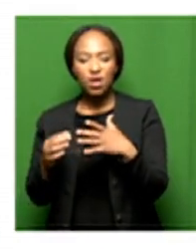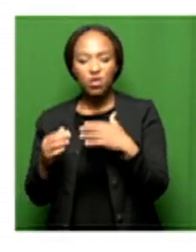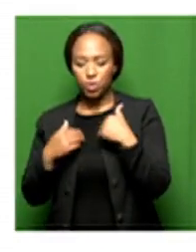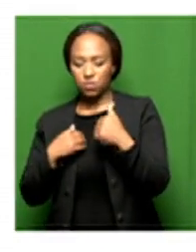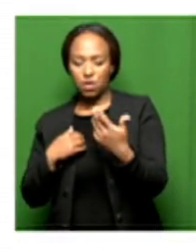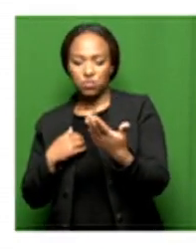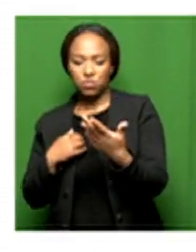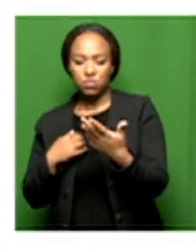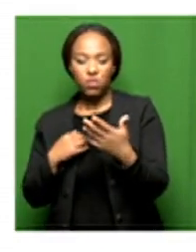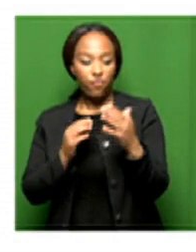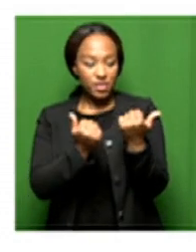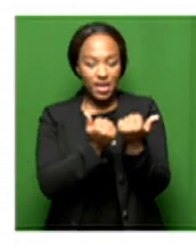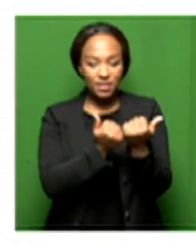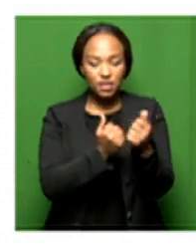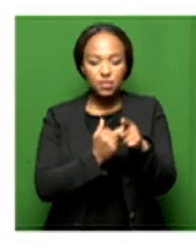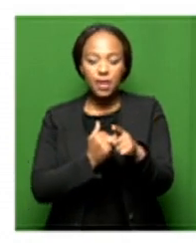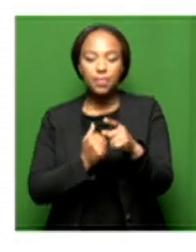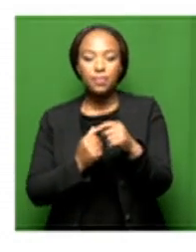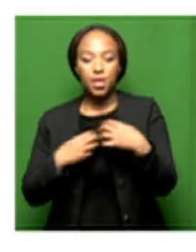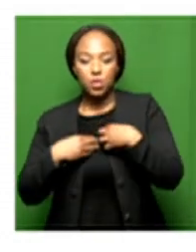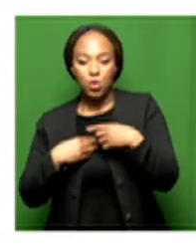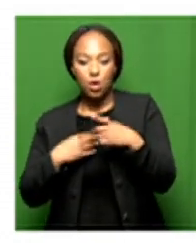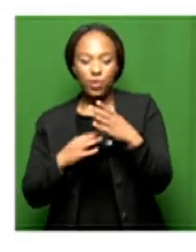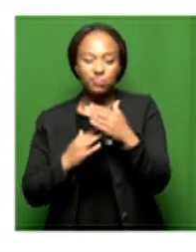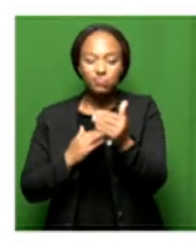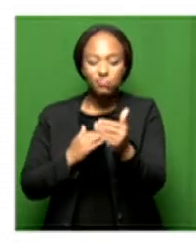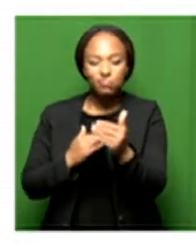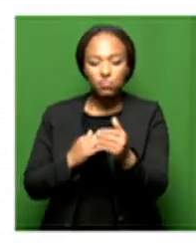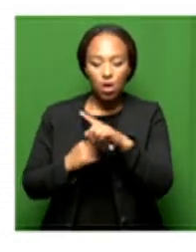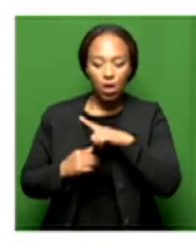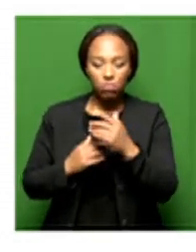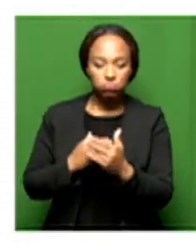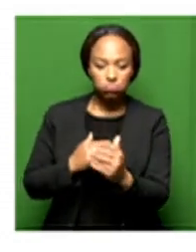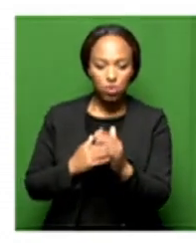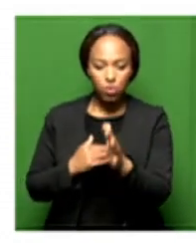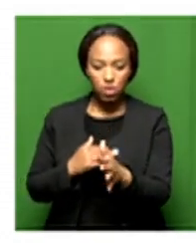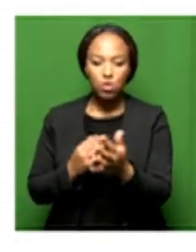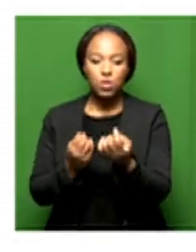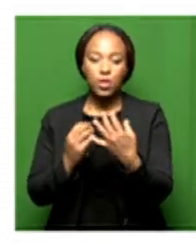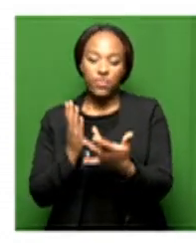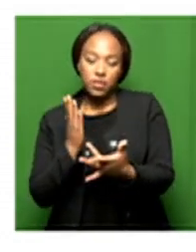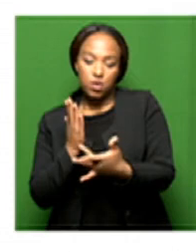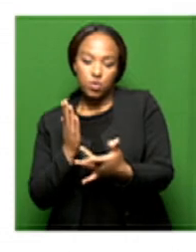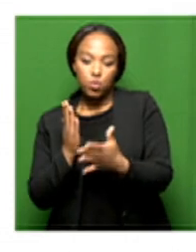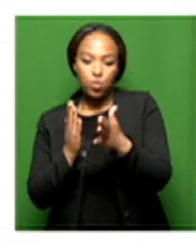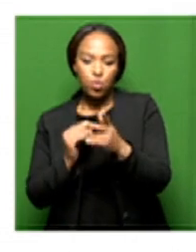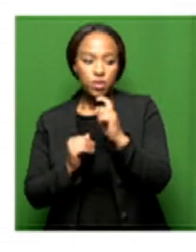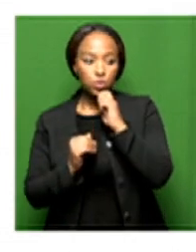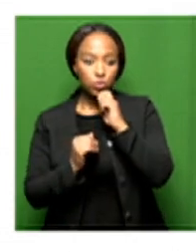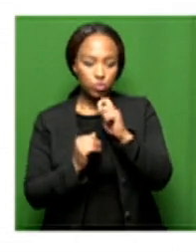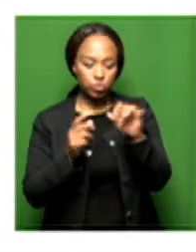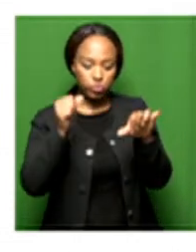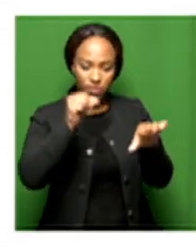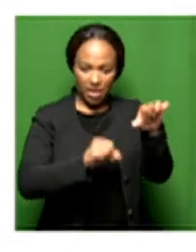medium-sized agents and landlords, because for the first time, this brings them real technology based on true